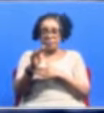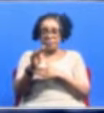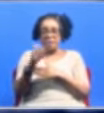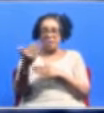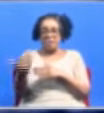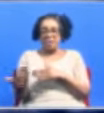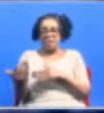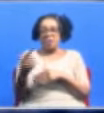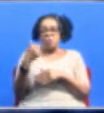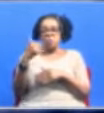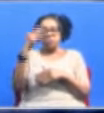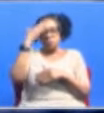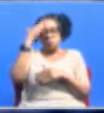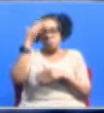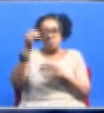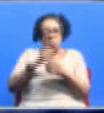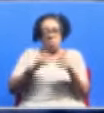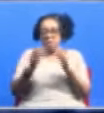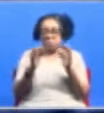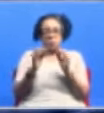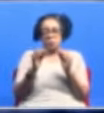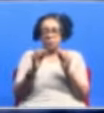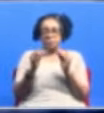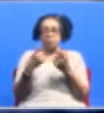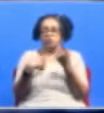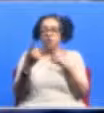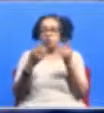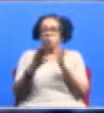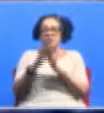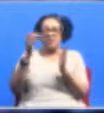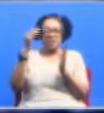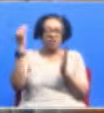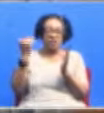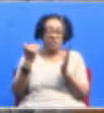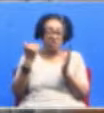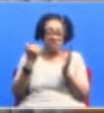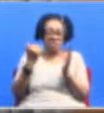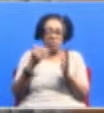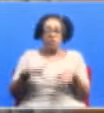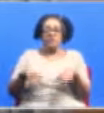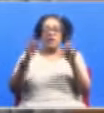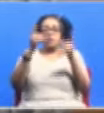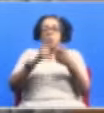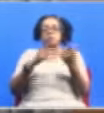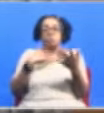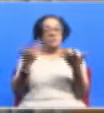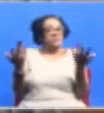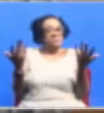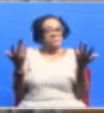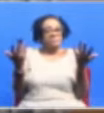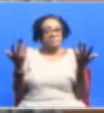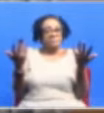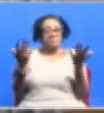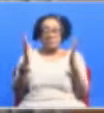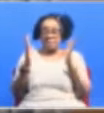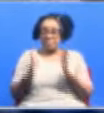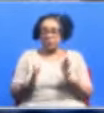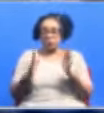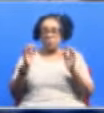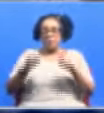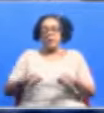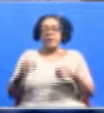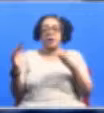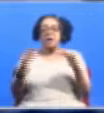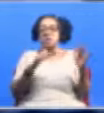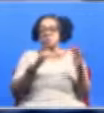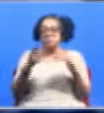known. You talk to the judge and you get what you want. Someone might argue that this is the head of state. He has all the instruments at